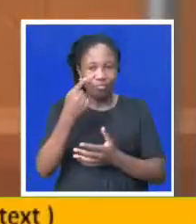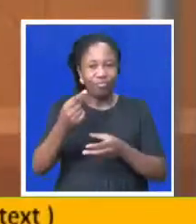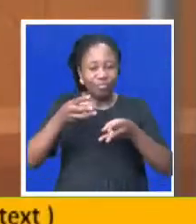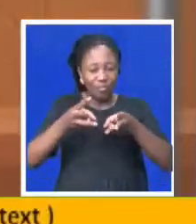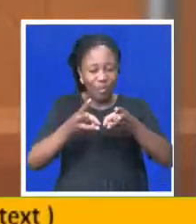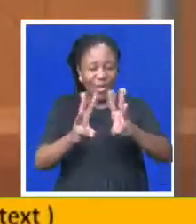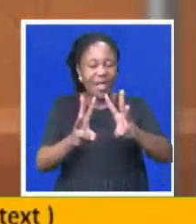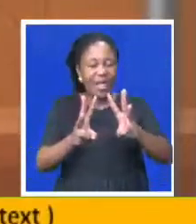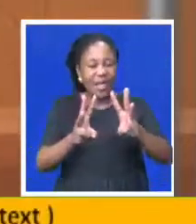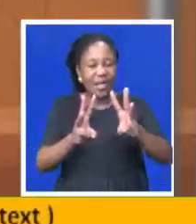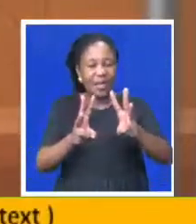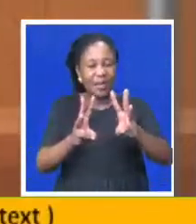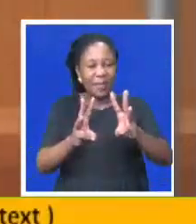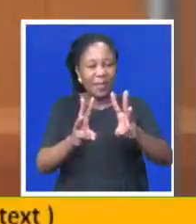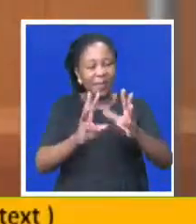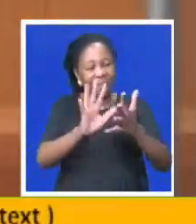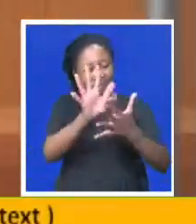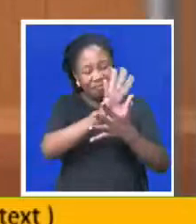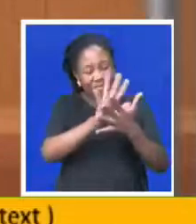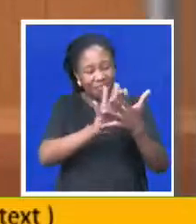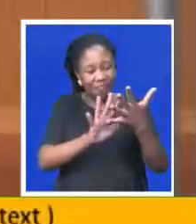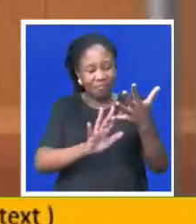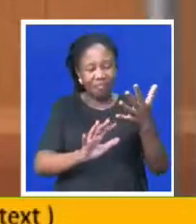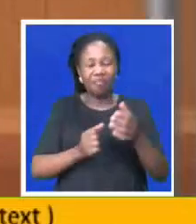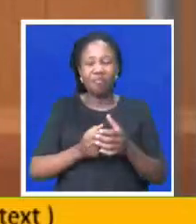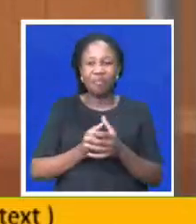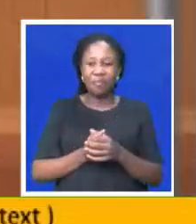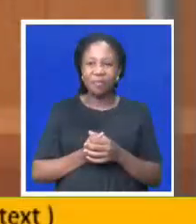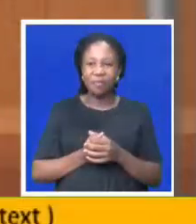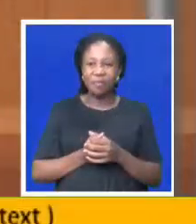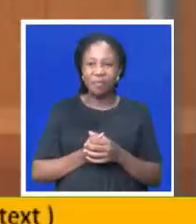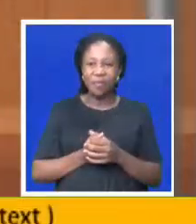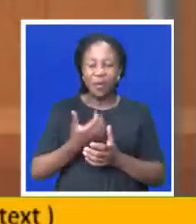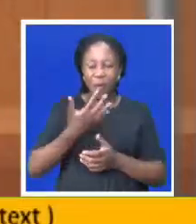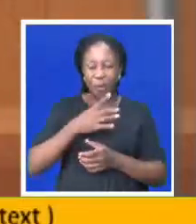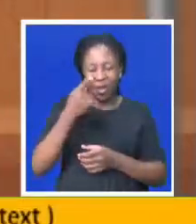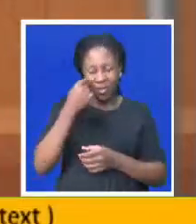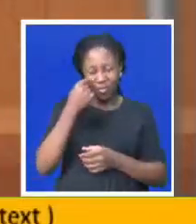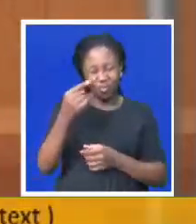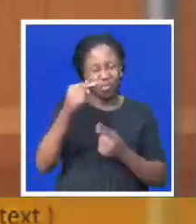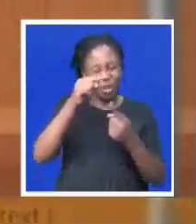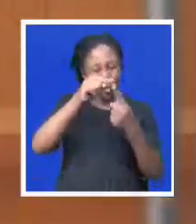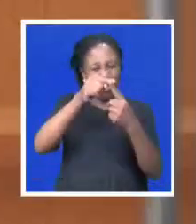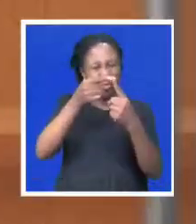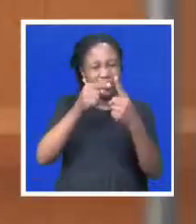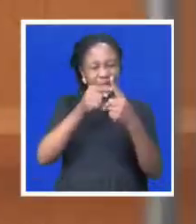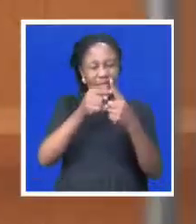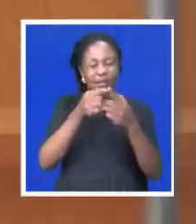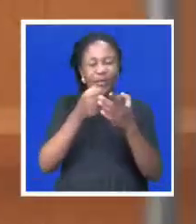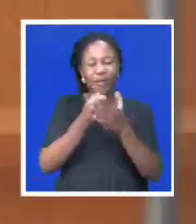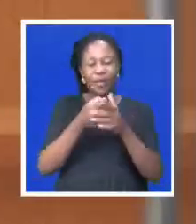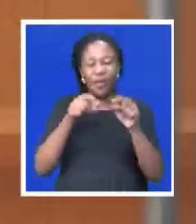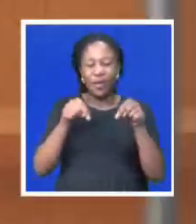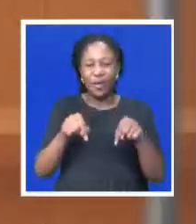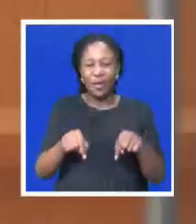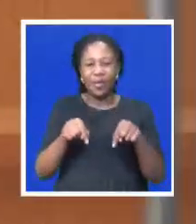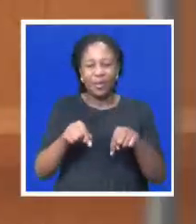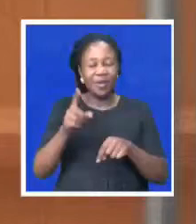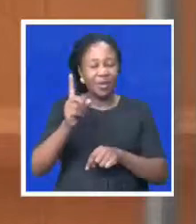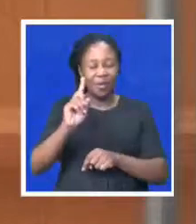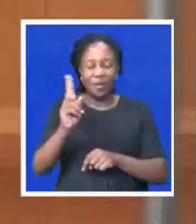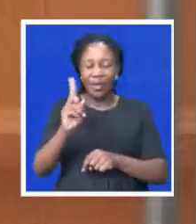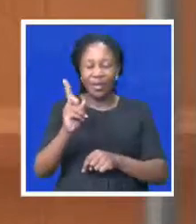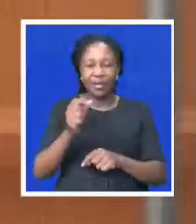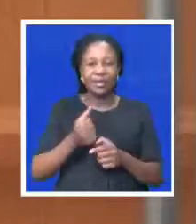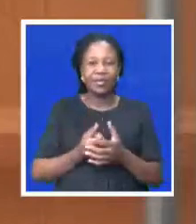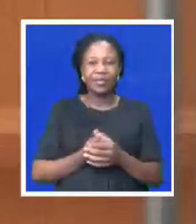text. Let us look at the objectives for today's lesson. By the end of the lesson, dear